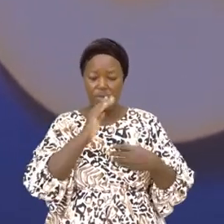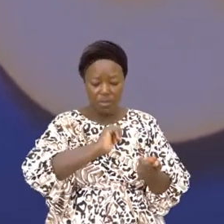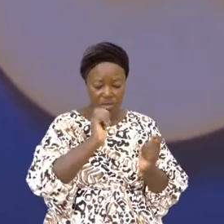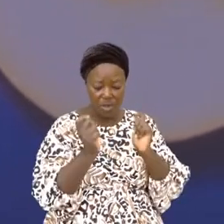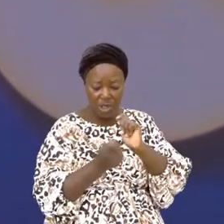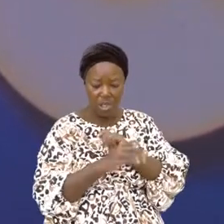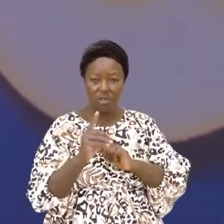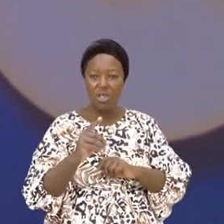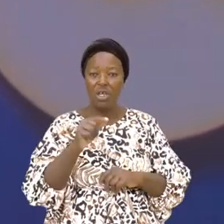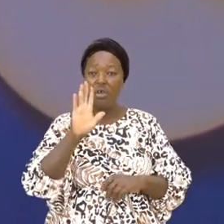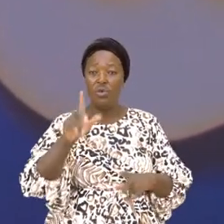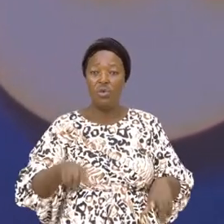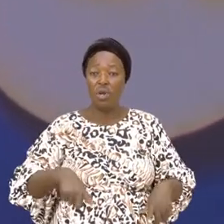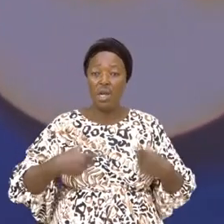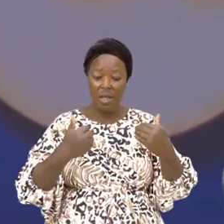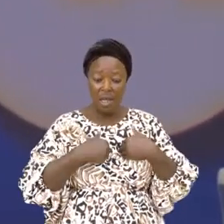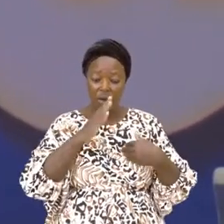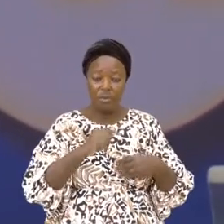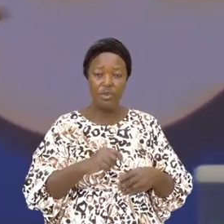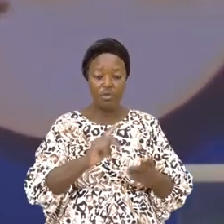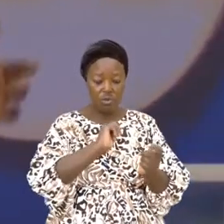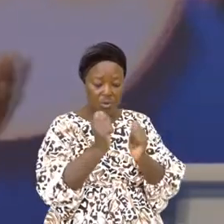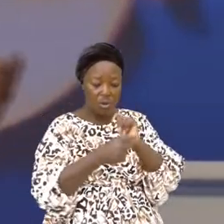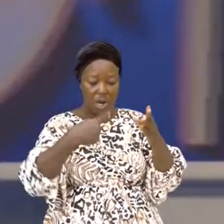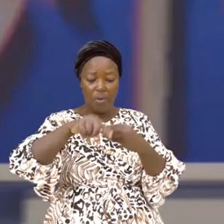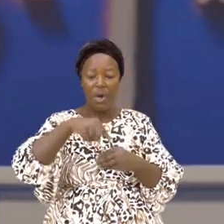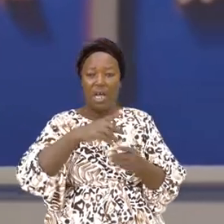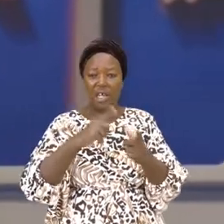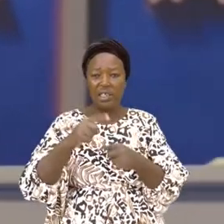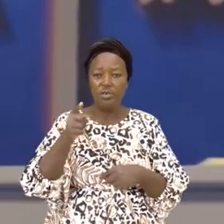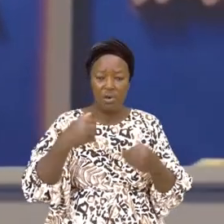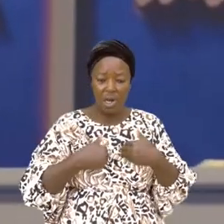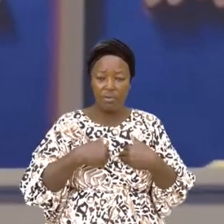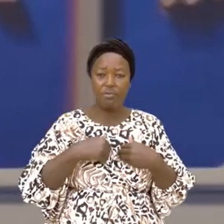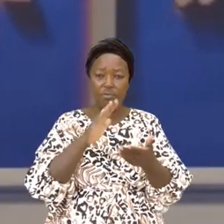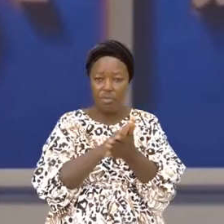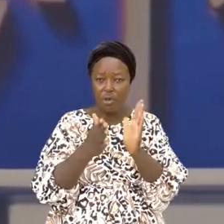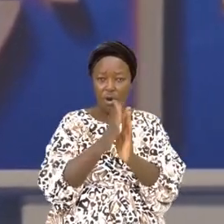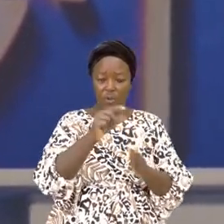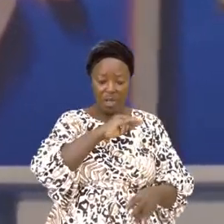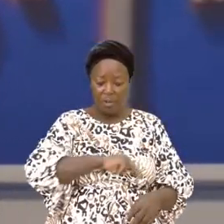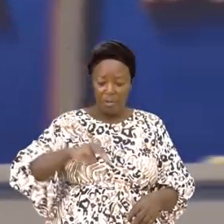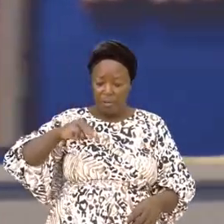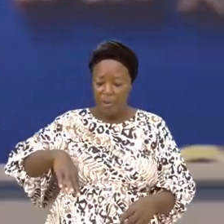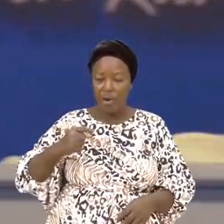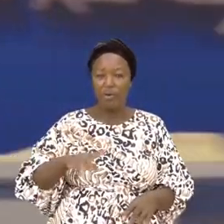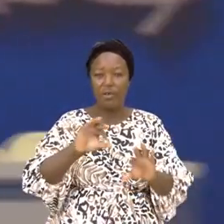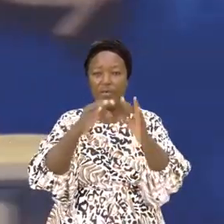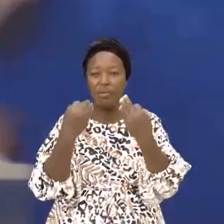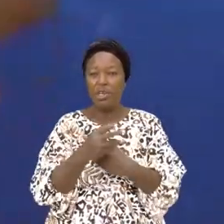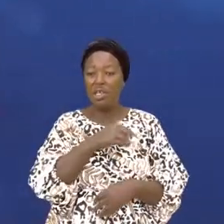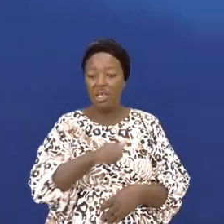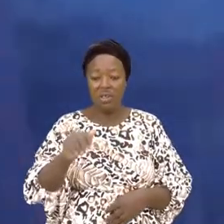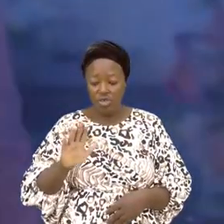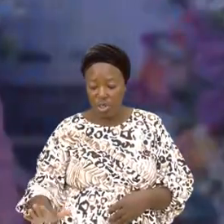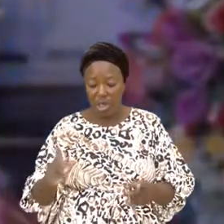changed. Your life has been turned around, and you have become a member of the family, a child to